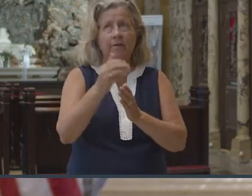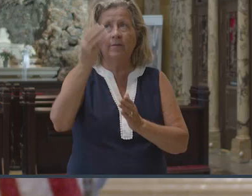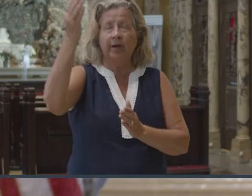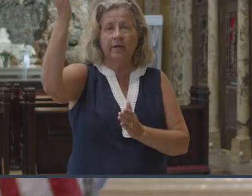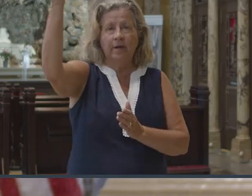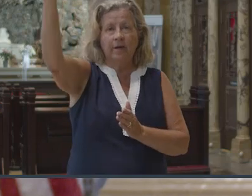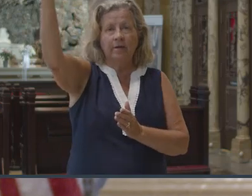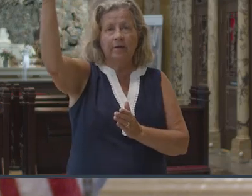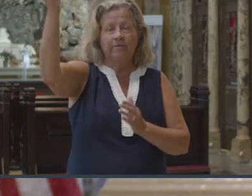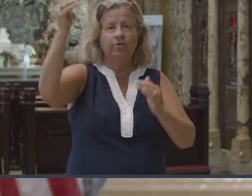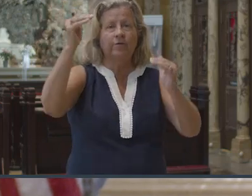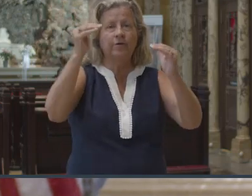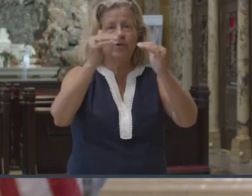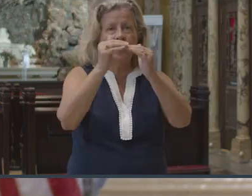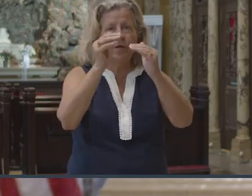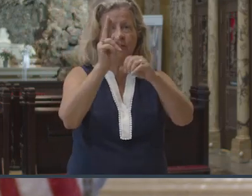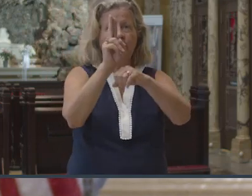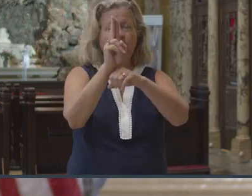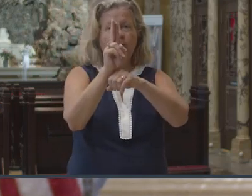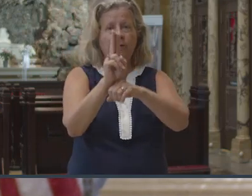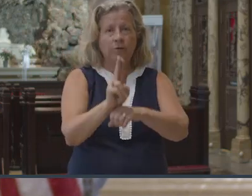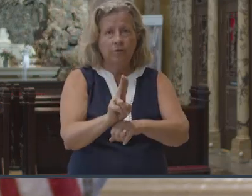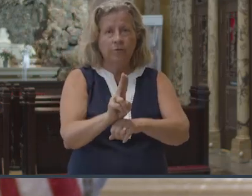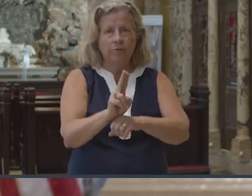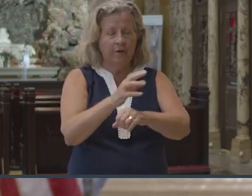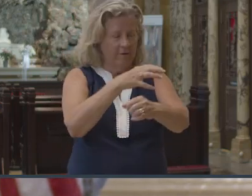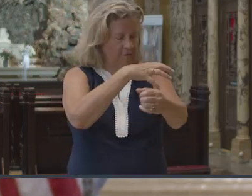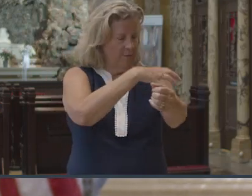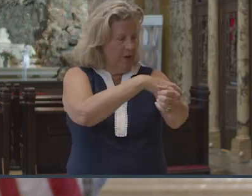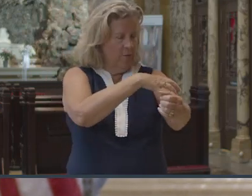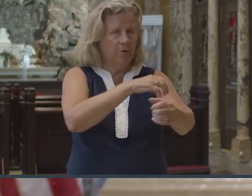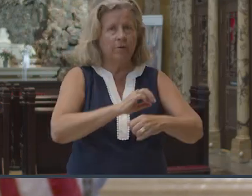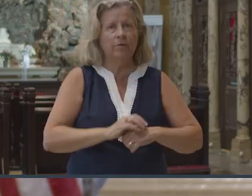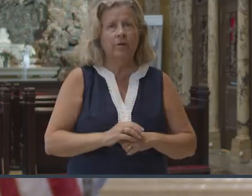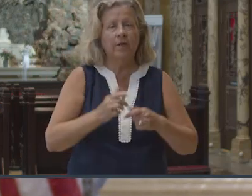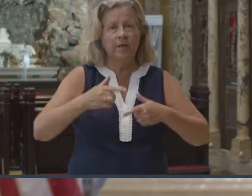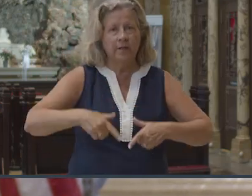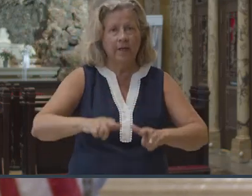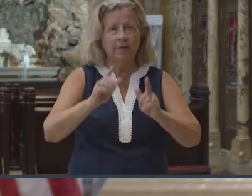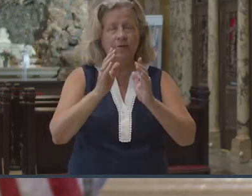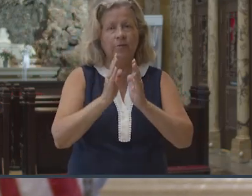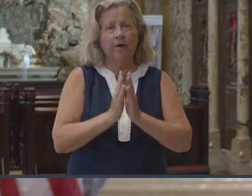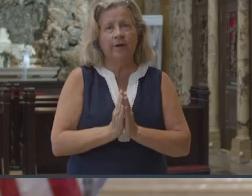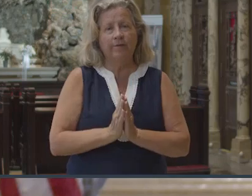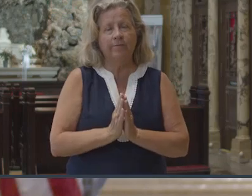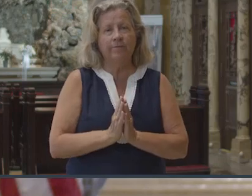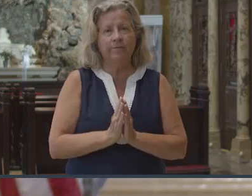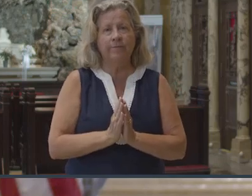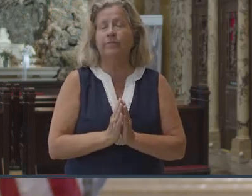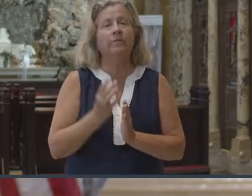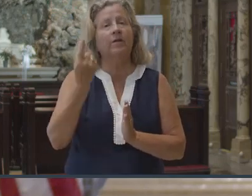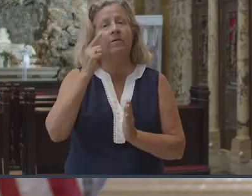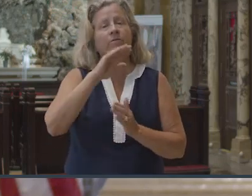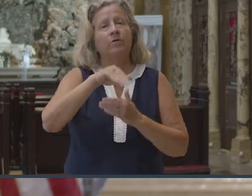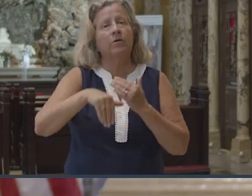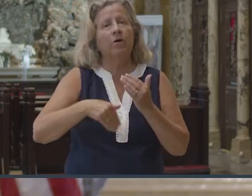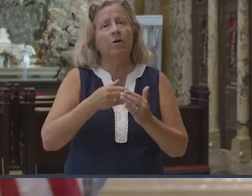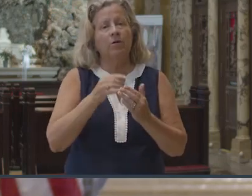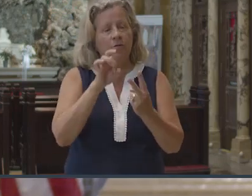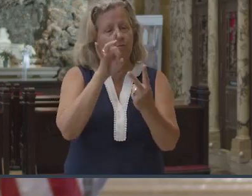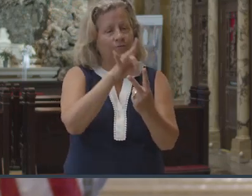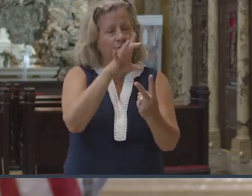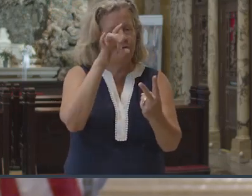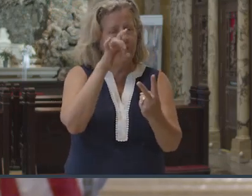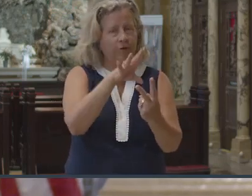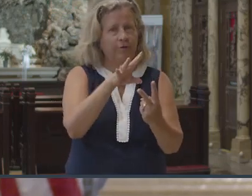just use of power. Let us pray to the Lord. Lord, hear our prayer. For all who are persecuted for